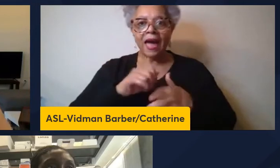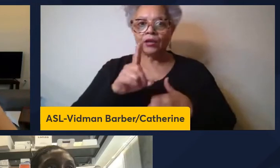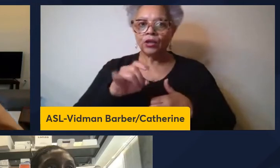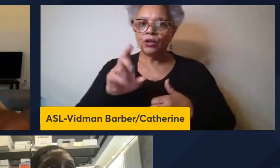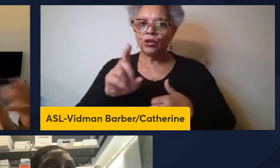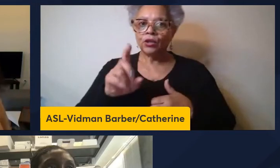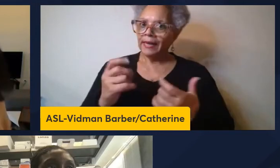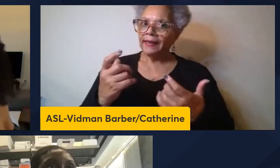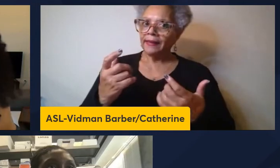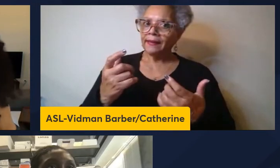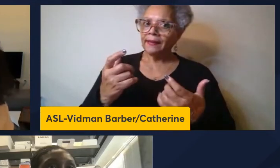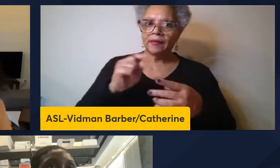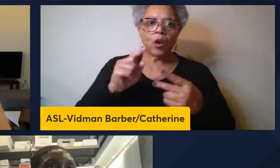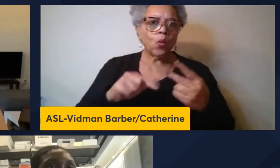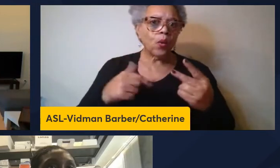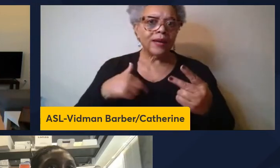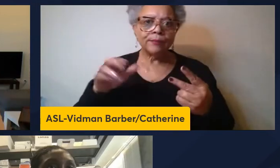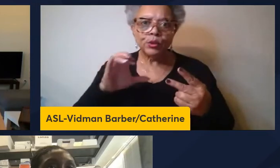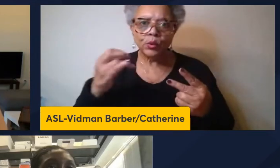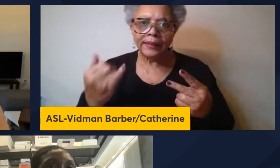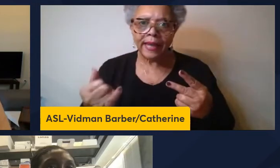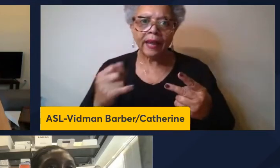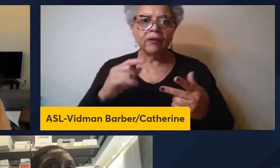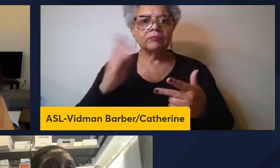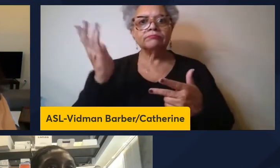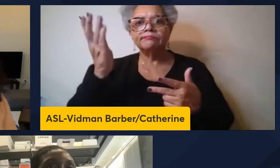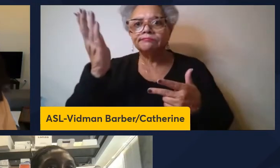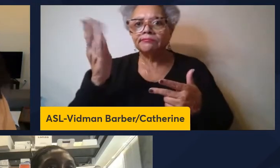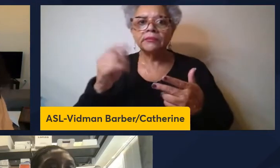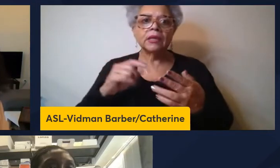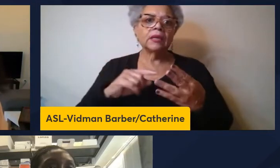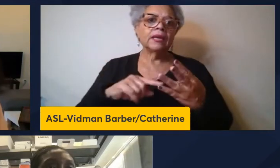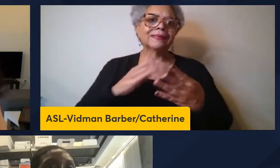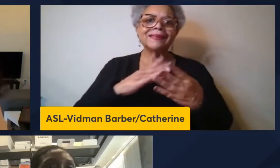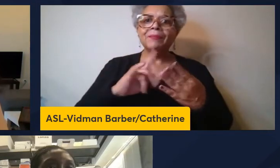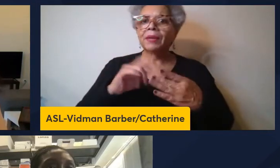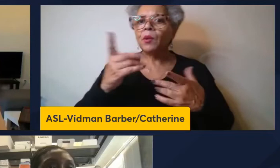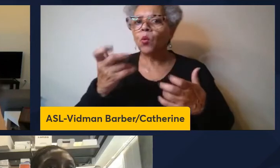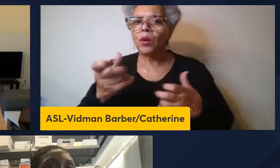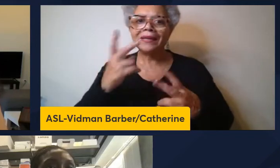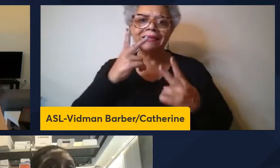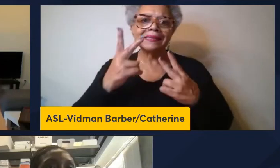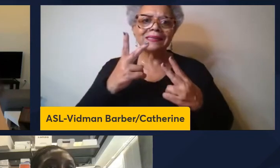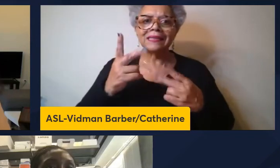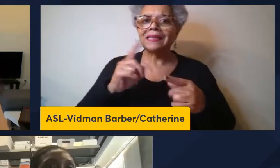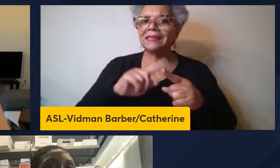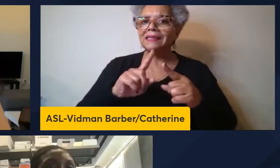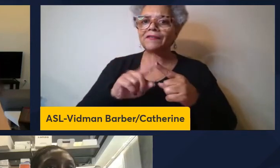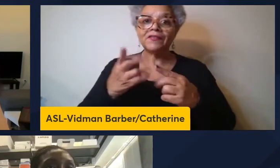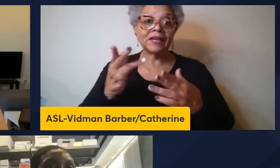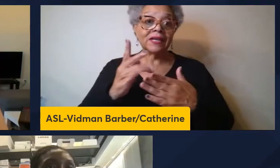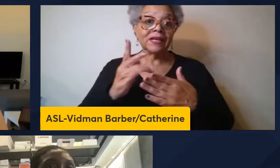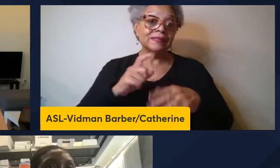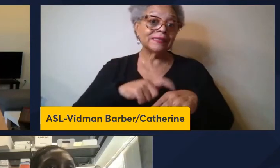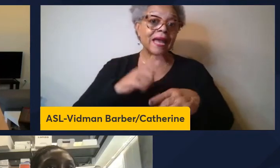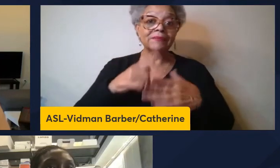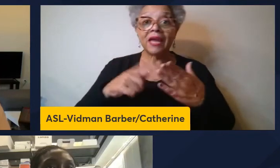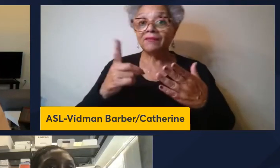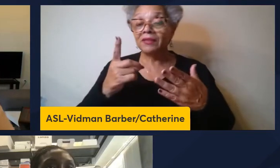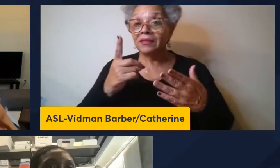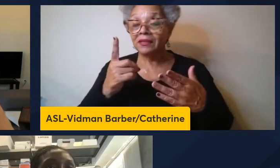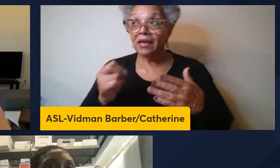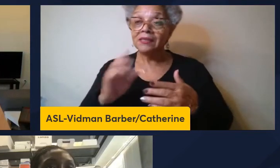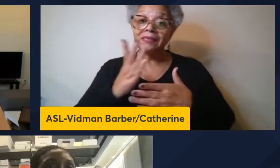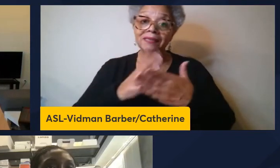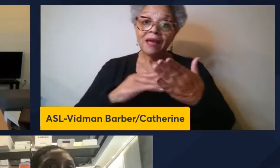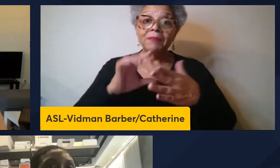academia, about what I'm doing now, and all of that. Or even, some people that want to stay in academia, there are times that I've done some content on that.